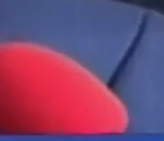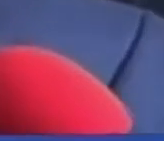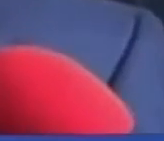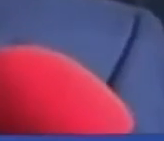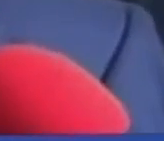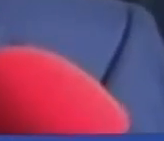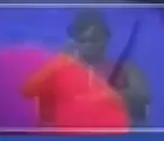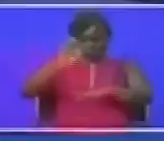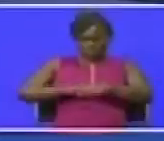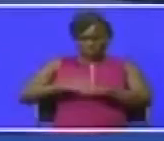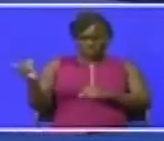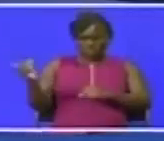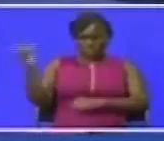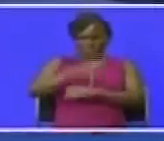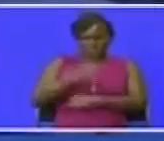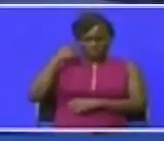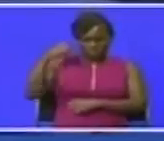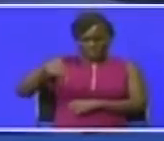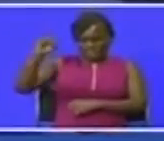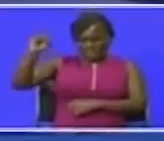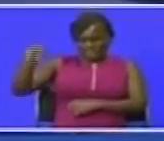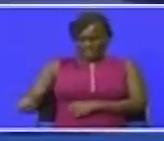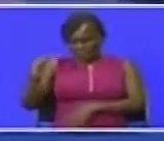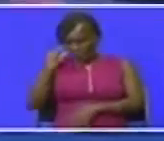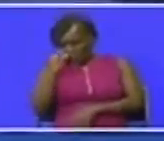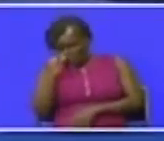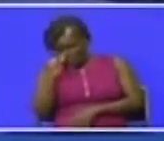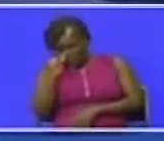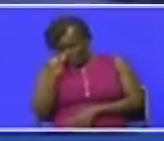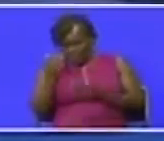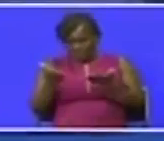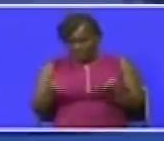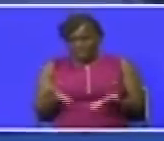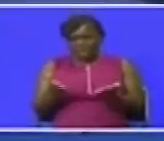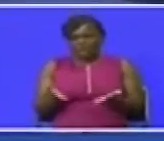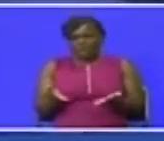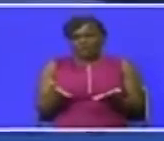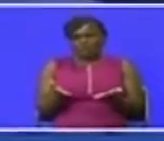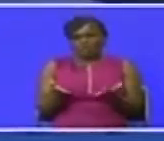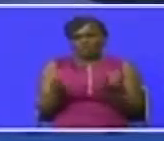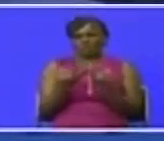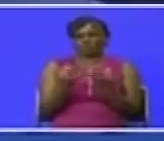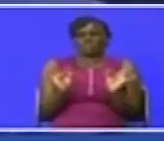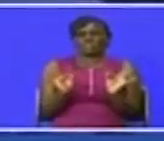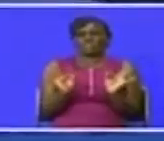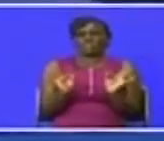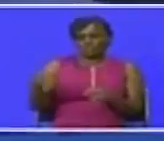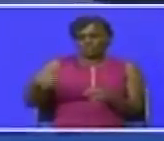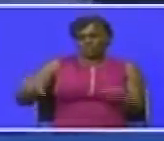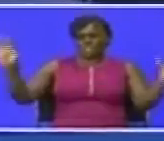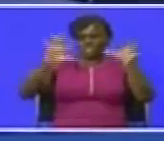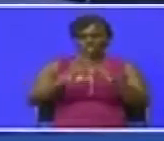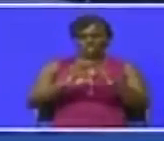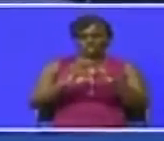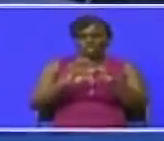Today is a great day for us in the South Sudan. Now we have peace, and